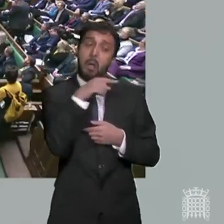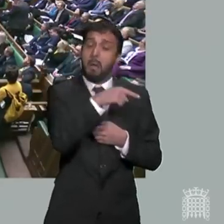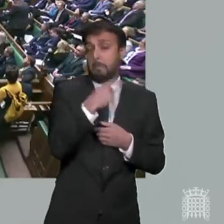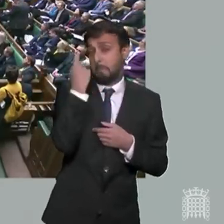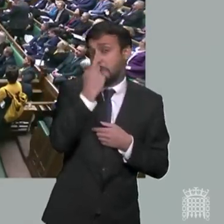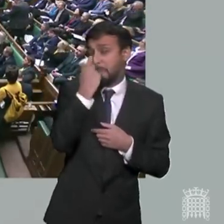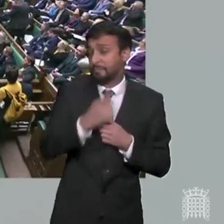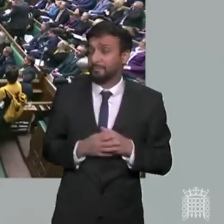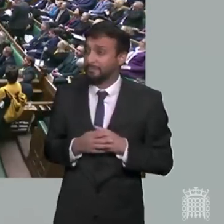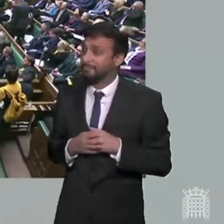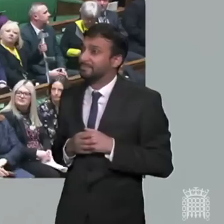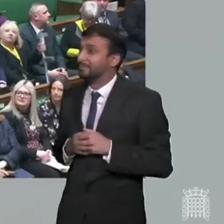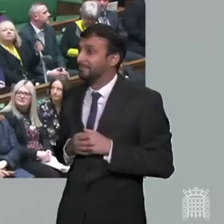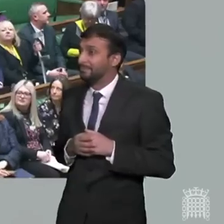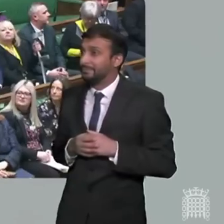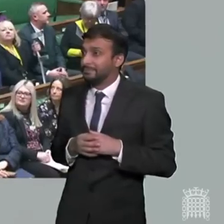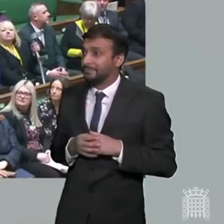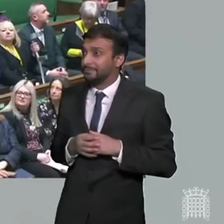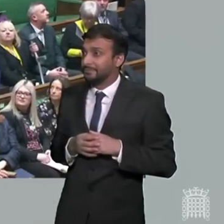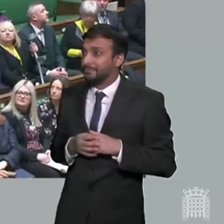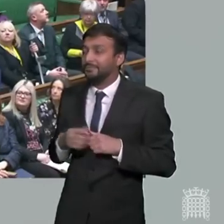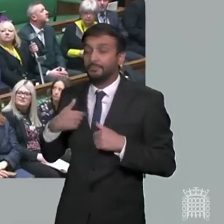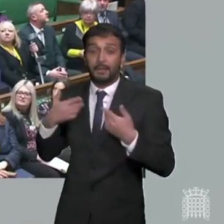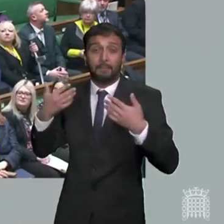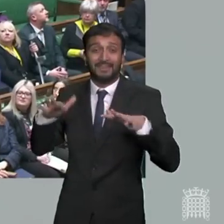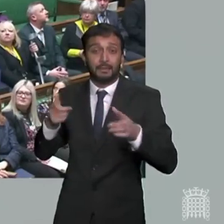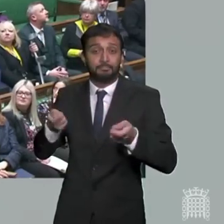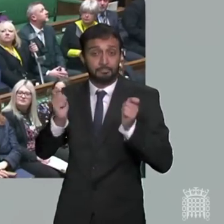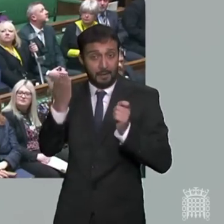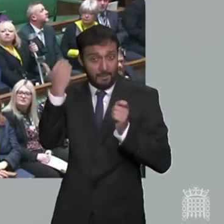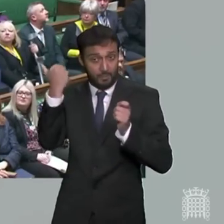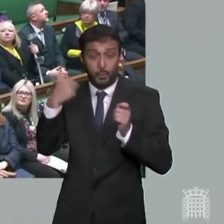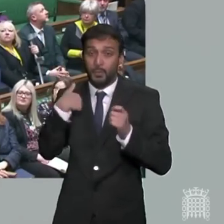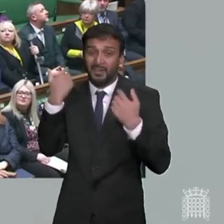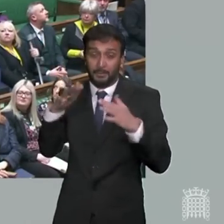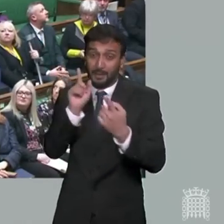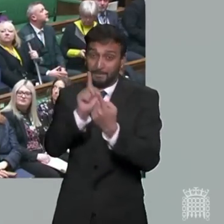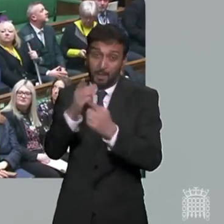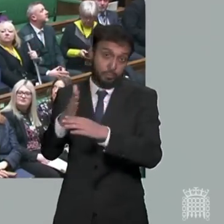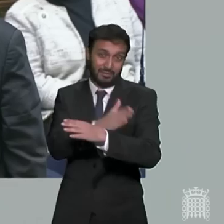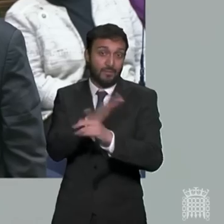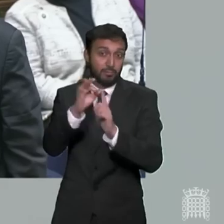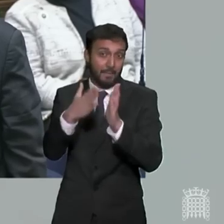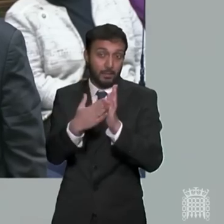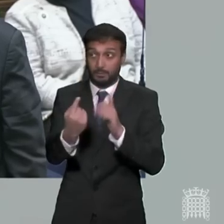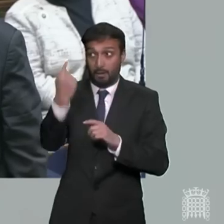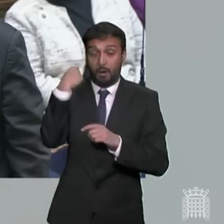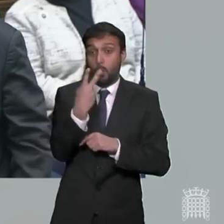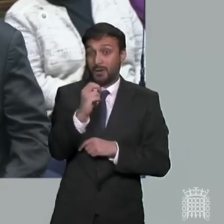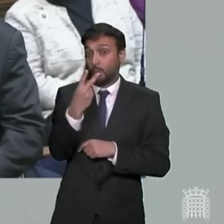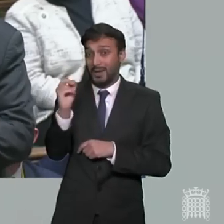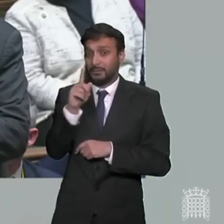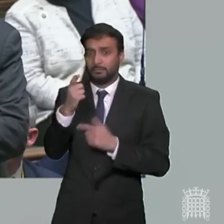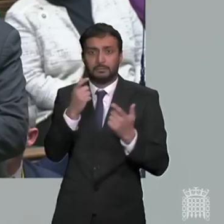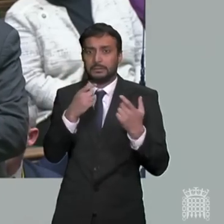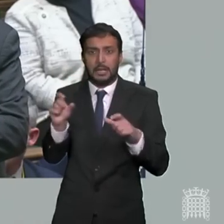Thank you, Mr. Speaker. Mr. Speaker, I've raised this matter before, but despite meeting with the previous Prime Minister in 2020, this matter has not